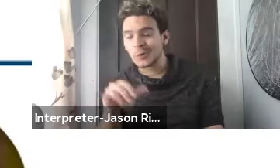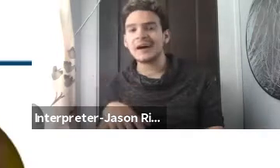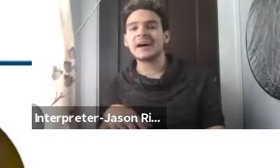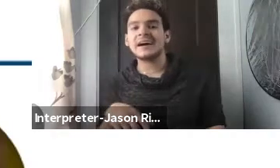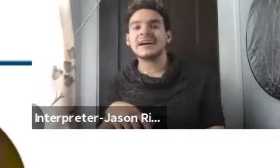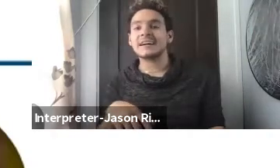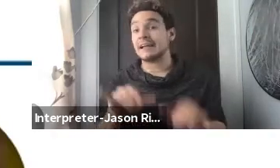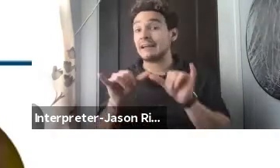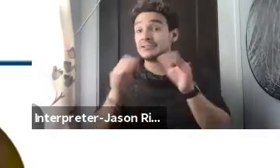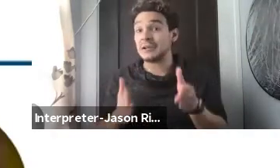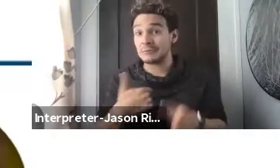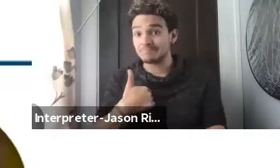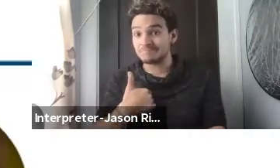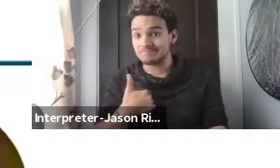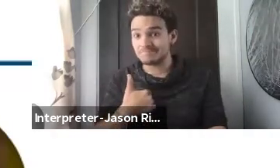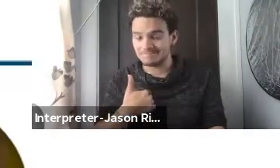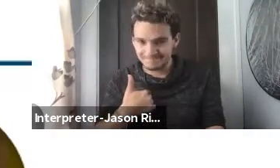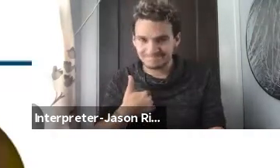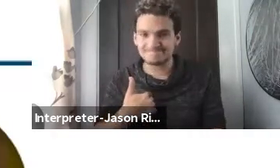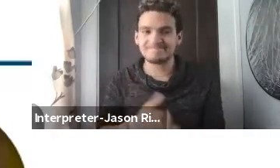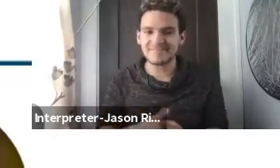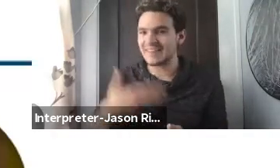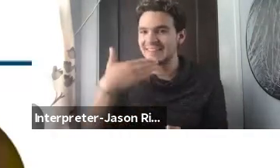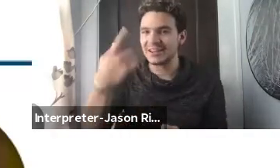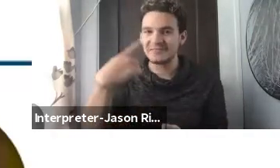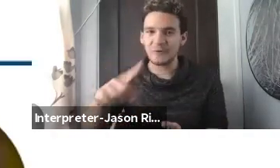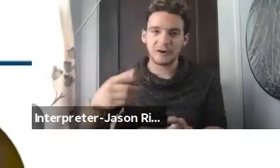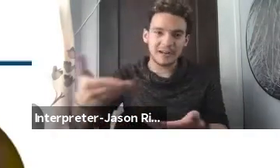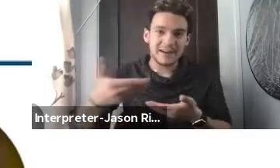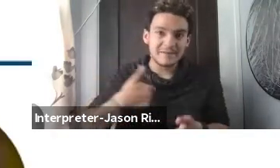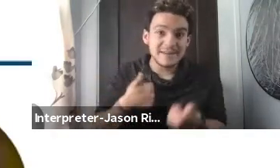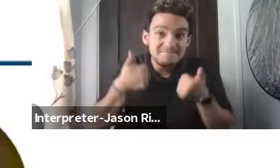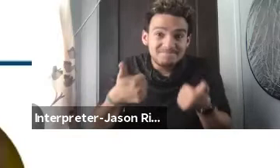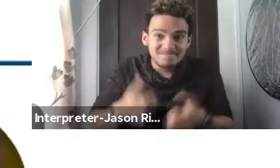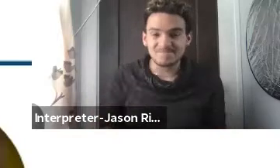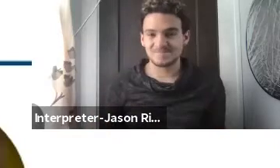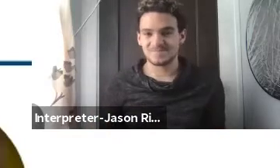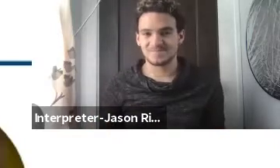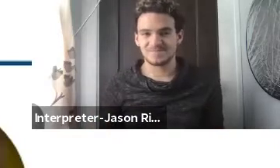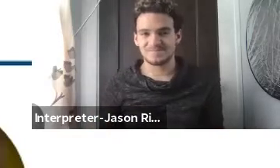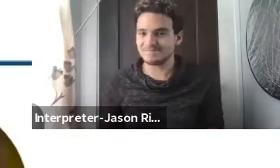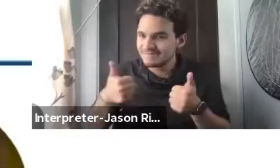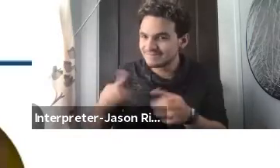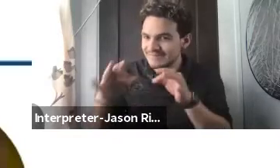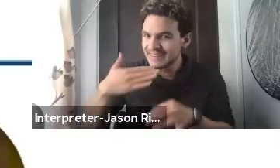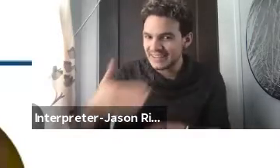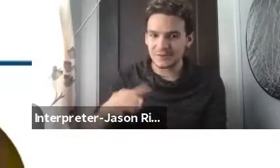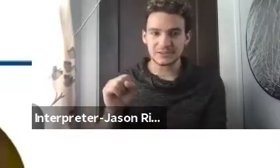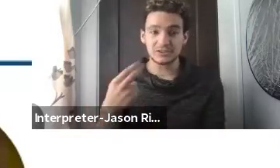an engineer as well. Thank you for inviting me today. Yeah, thank you, Andy. And